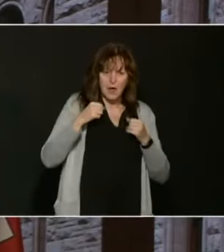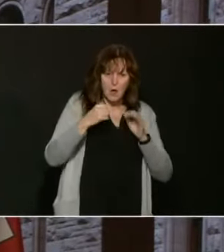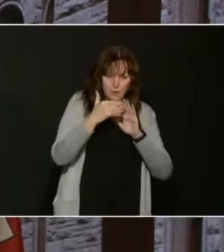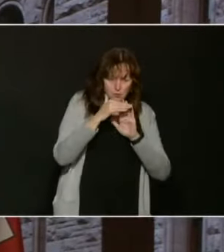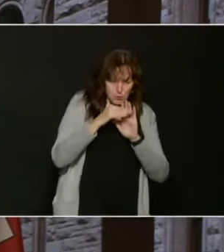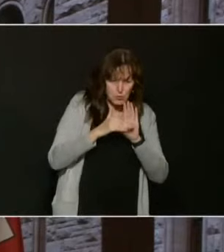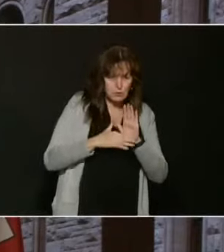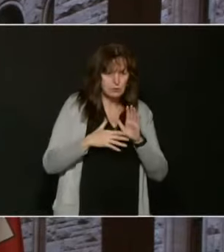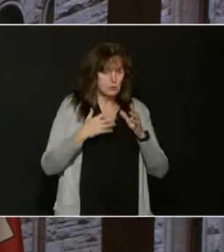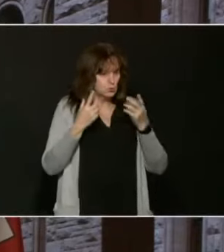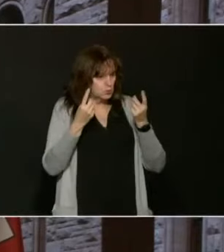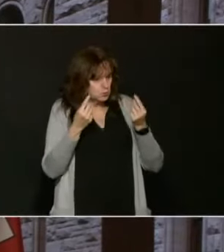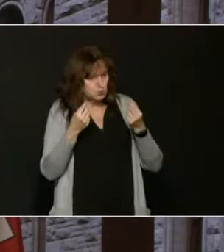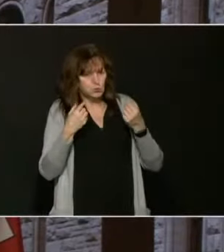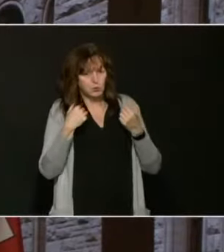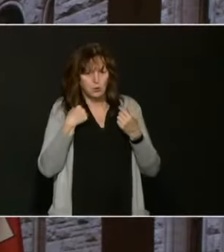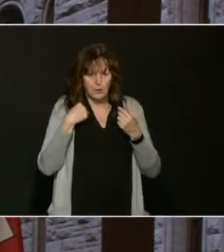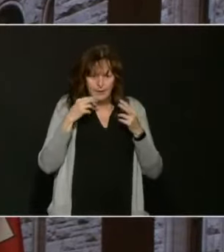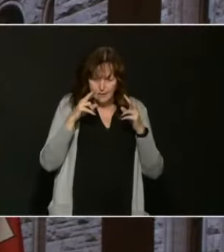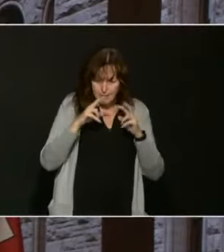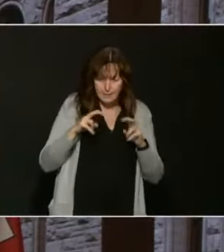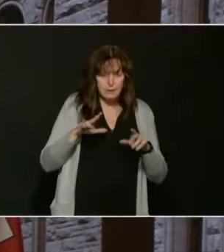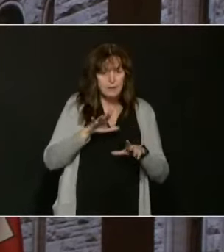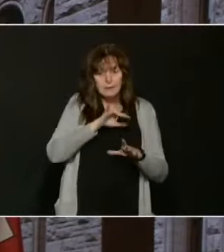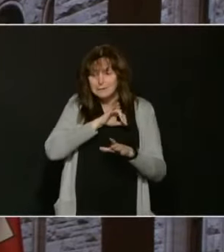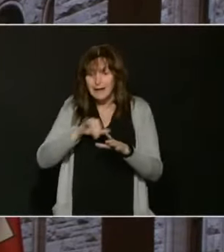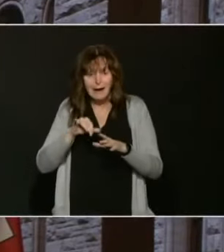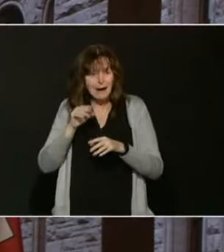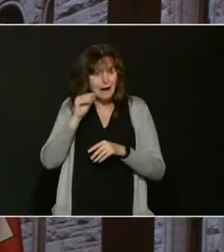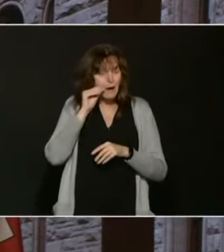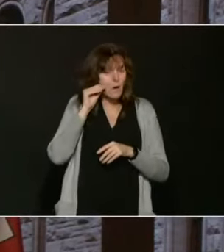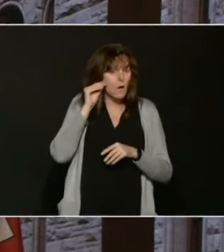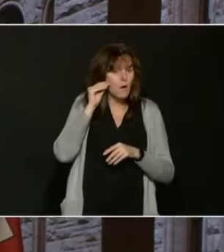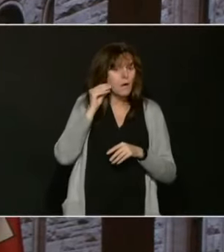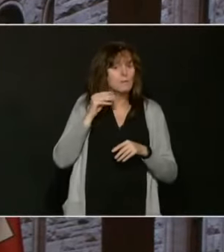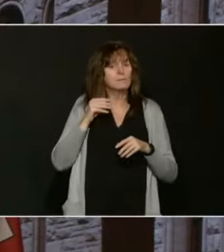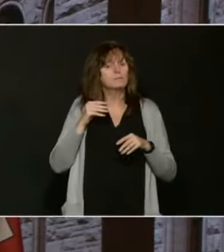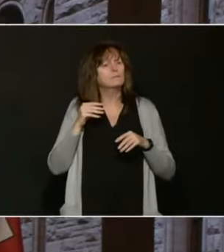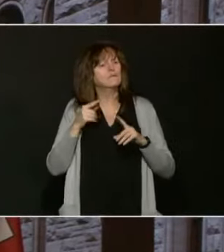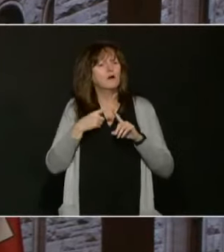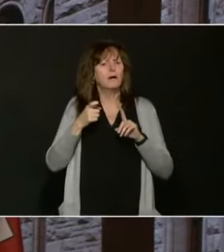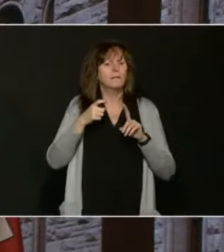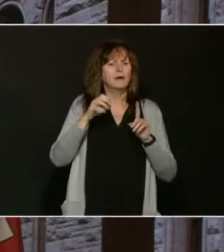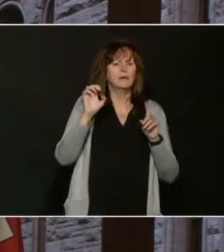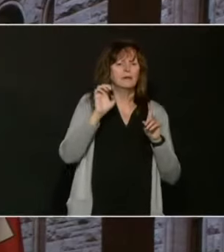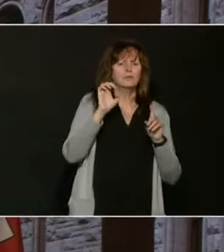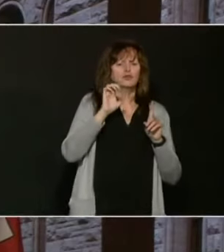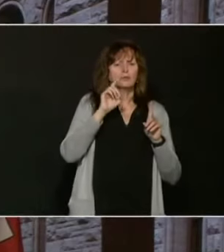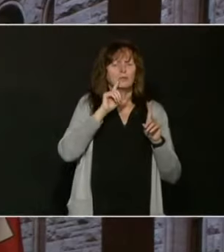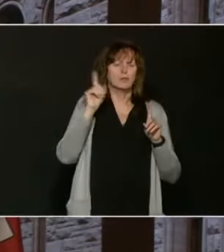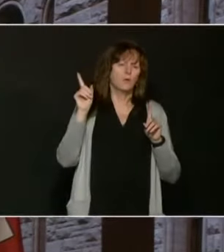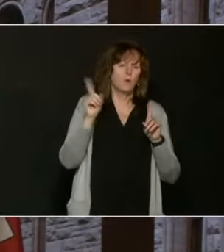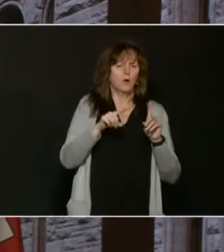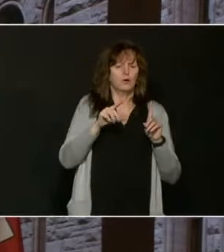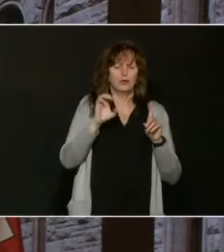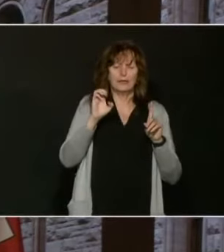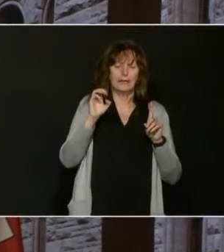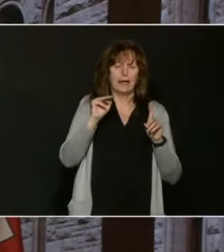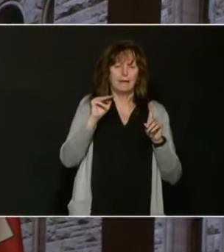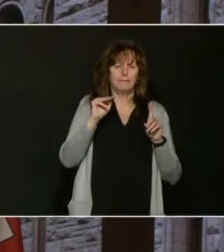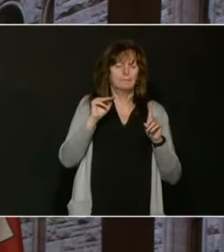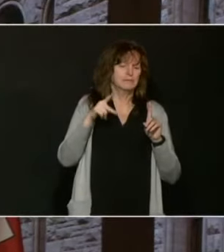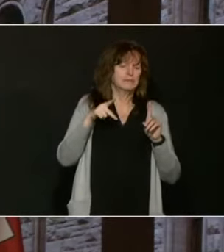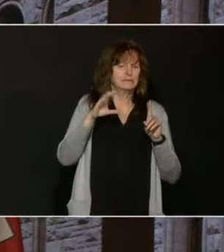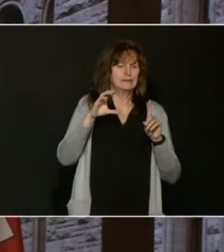know it, was a product of the emergency order under the EMCPA, the Emergency Measures and Civil Protection